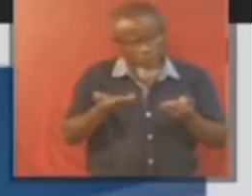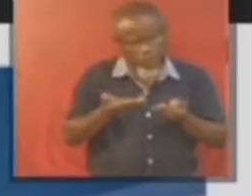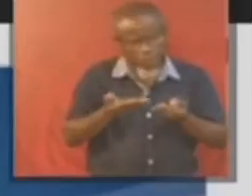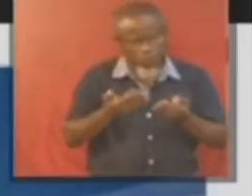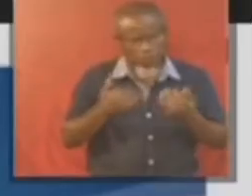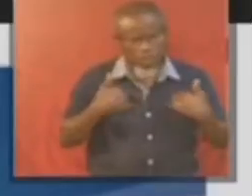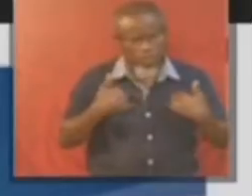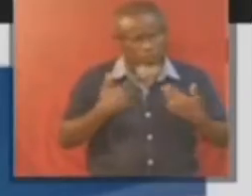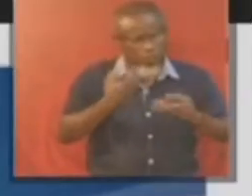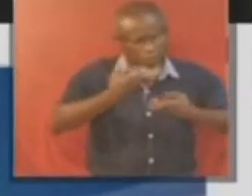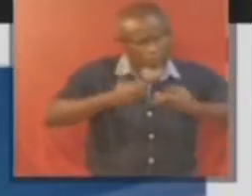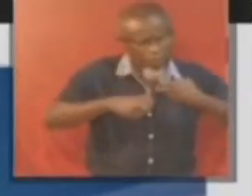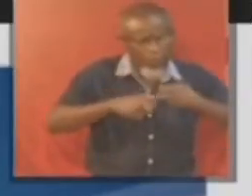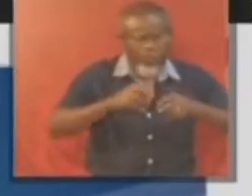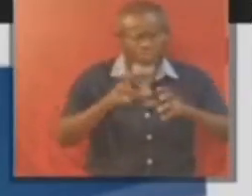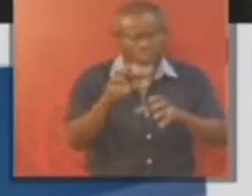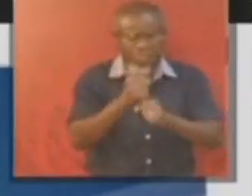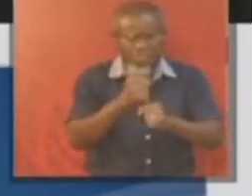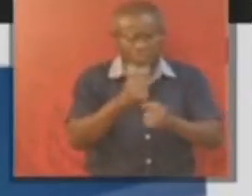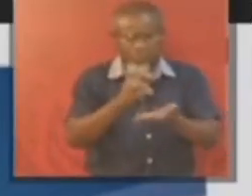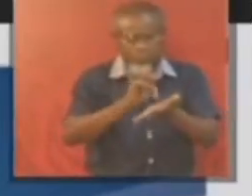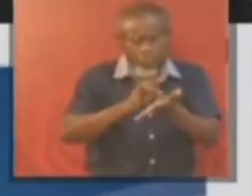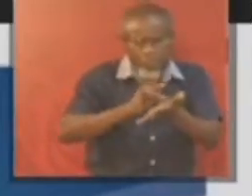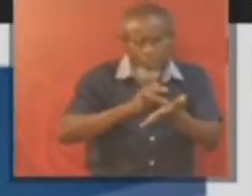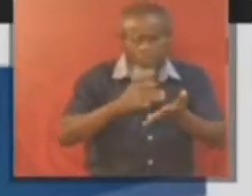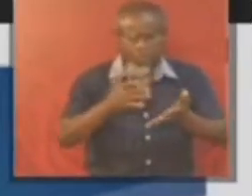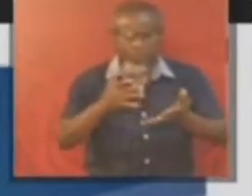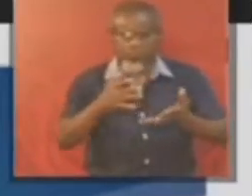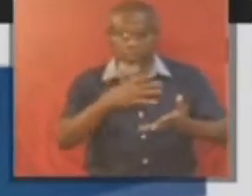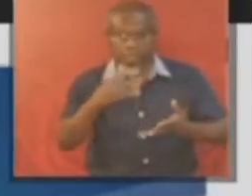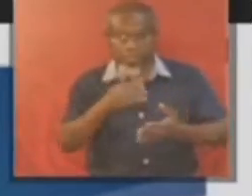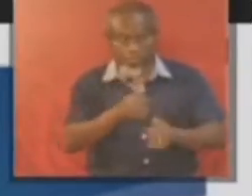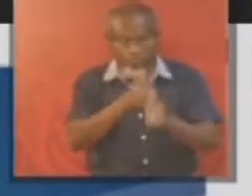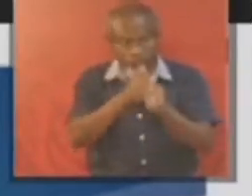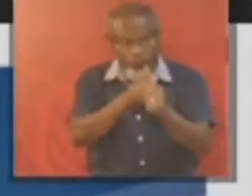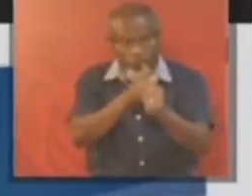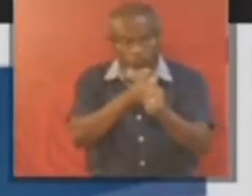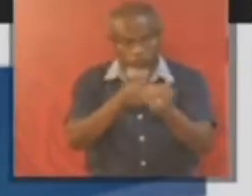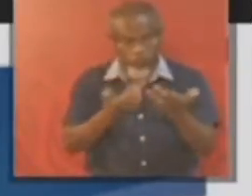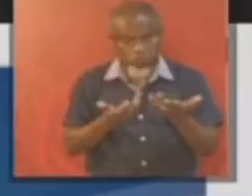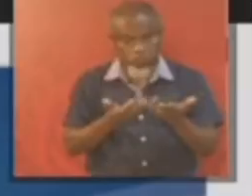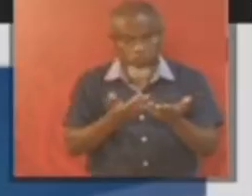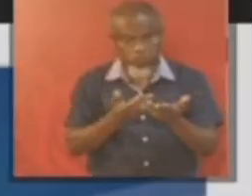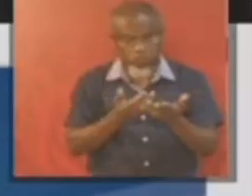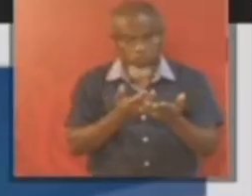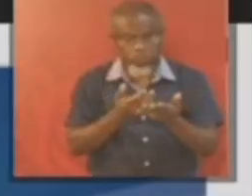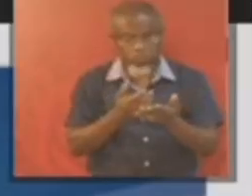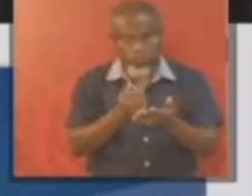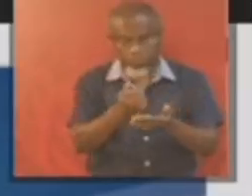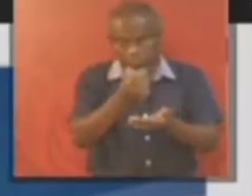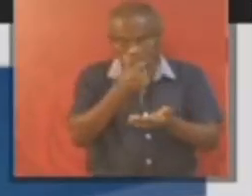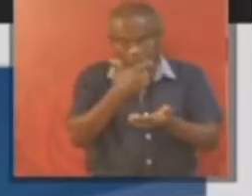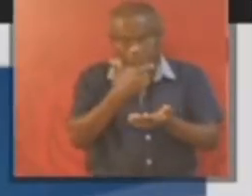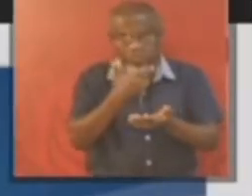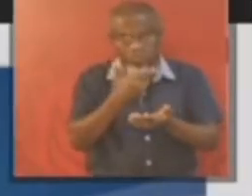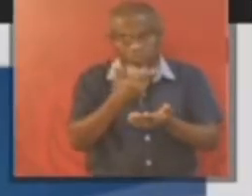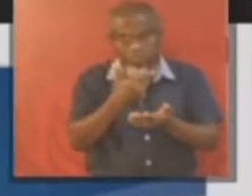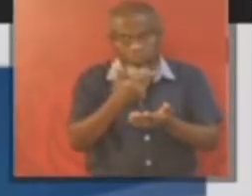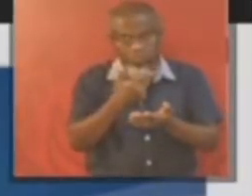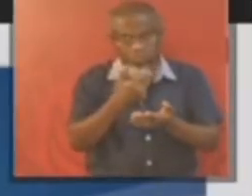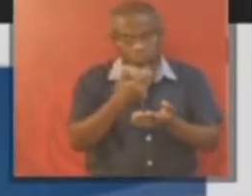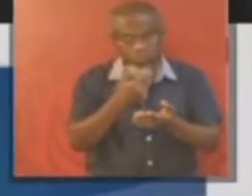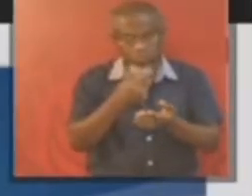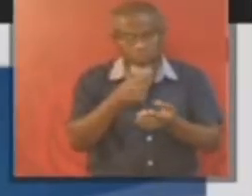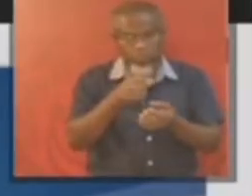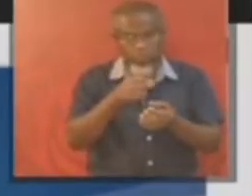and compliance. It's actually much more convenient and accessible patient care, and an extended specialist